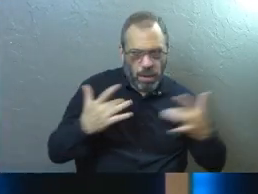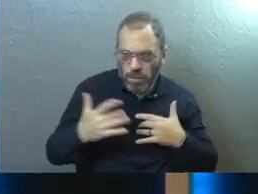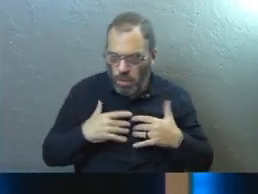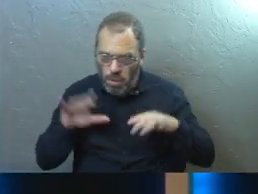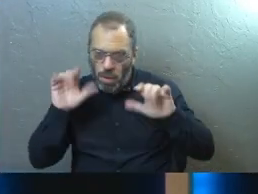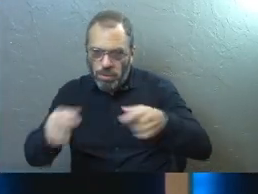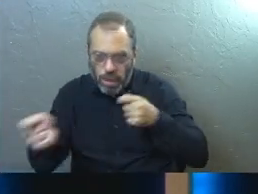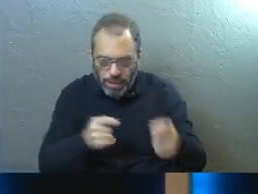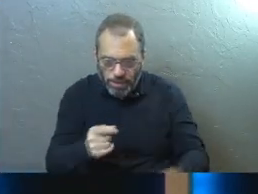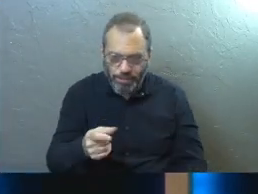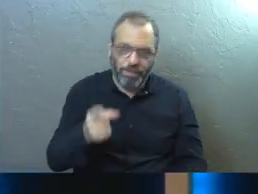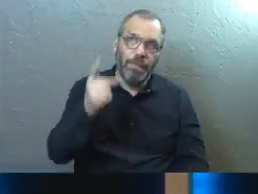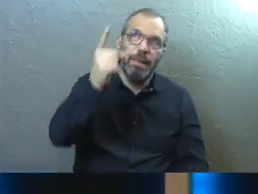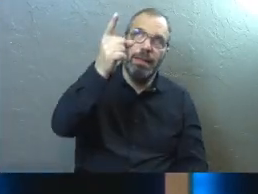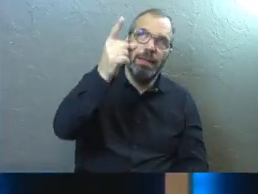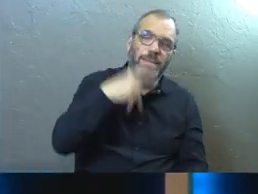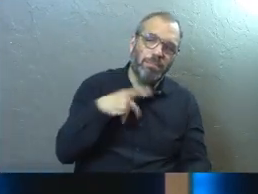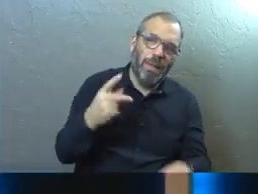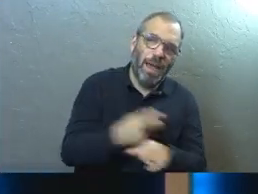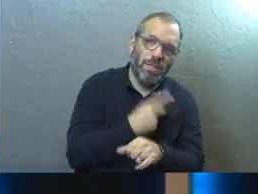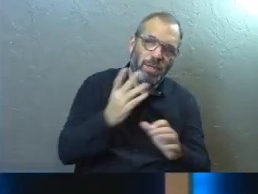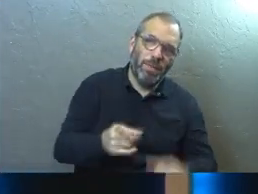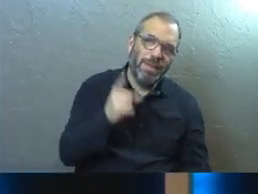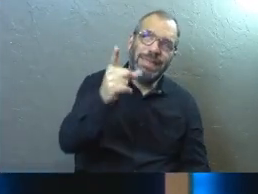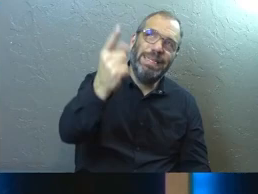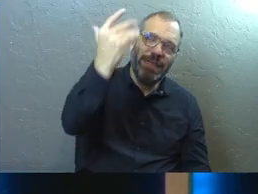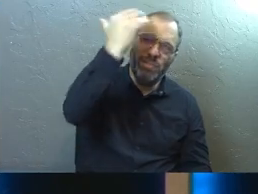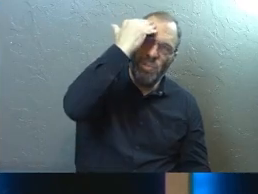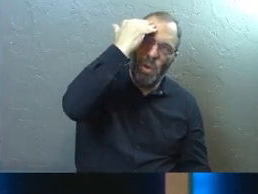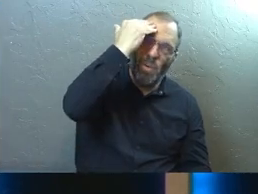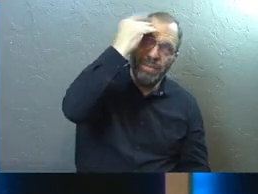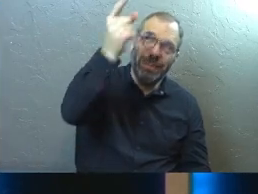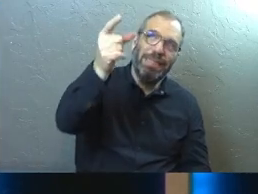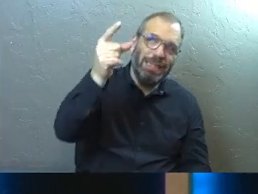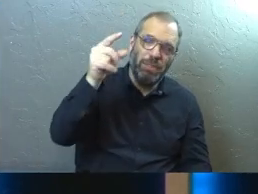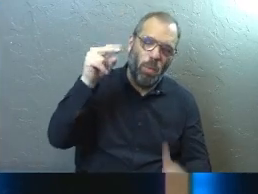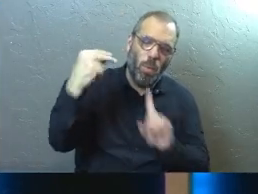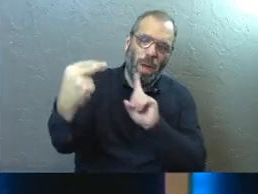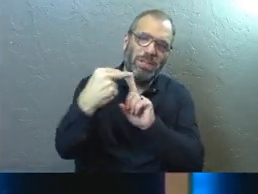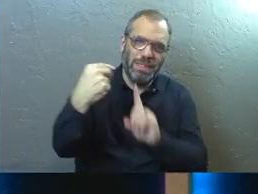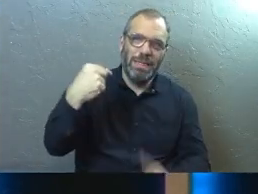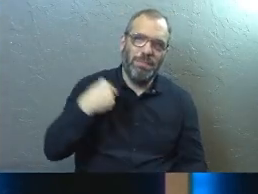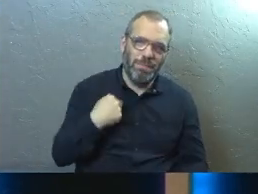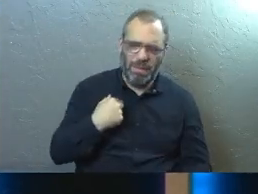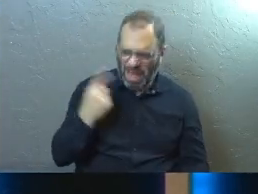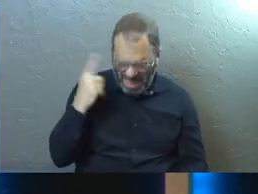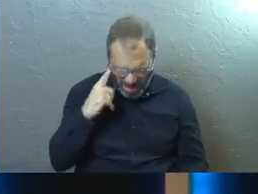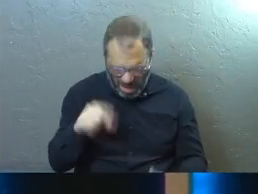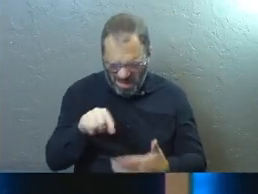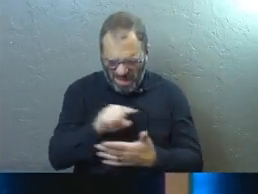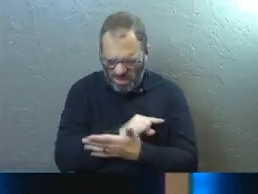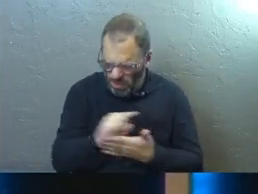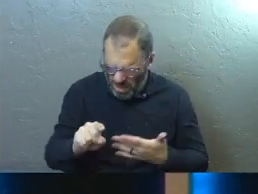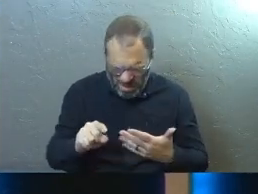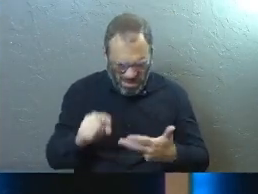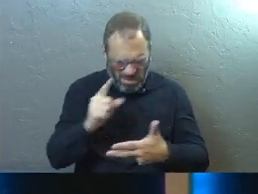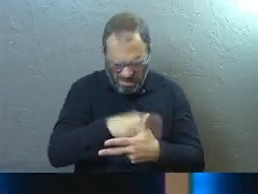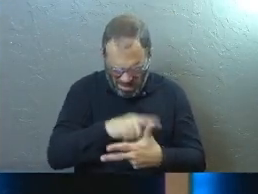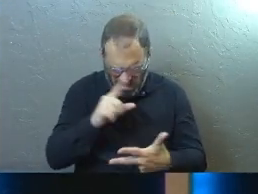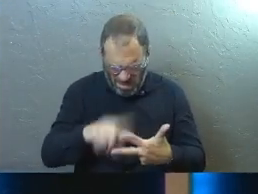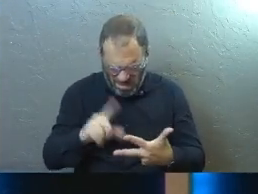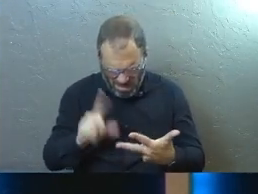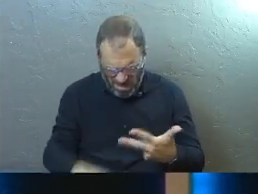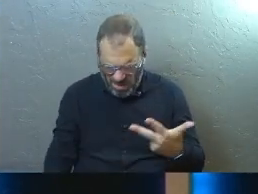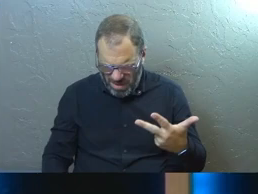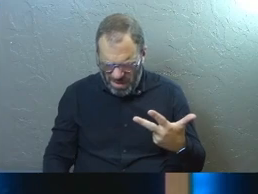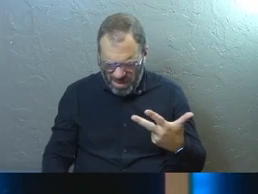take over, he's my shepherd, and he knows. And he's watching over. I kept thinking about this all this week. This idea came in my